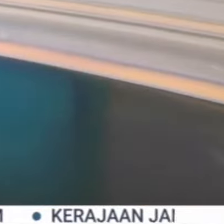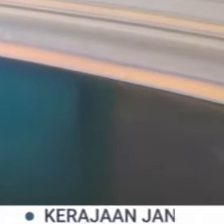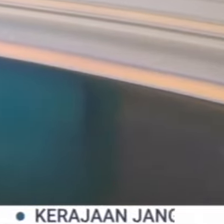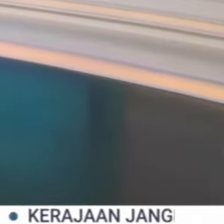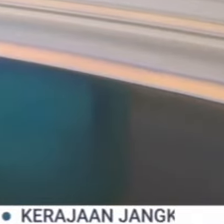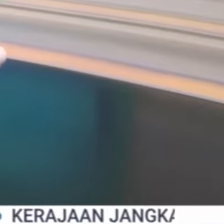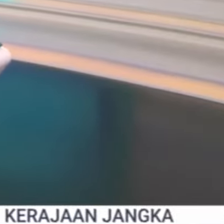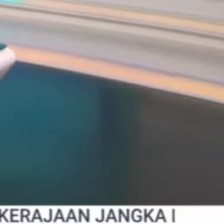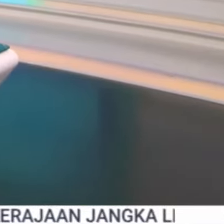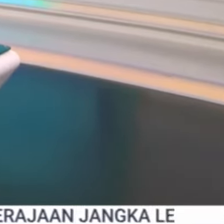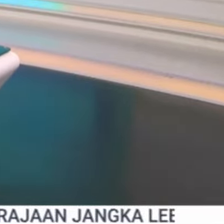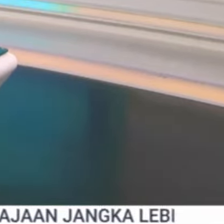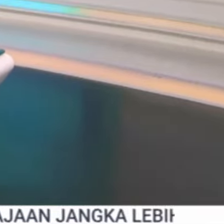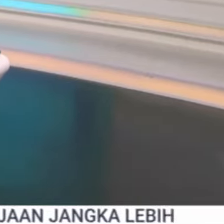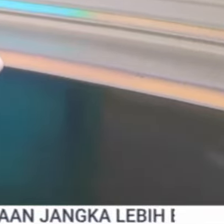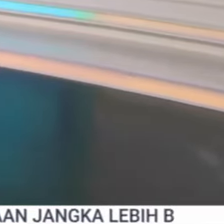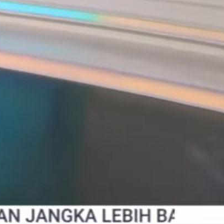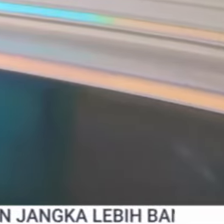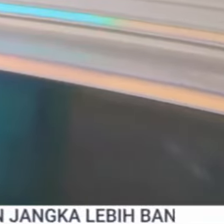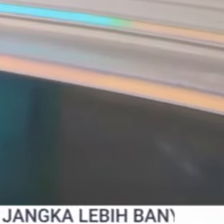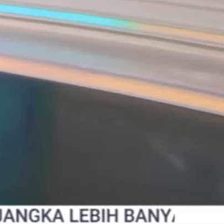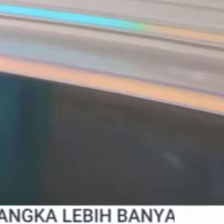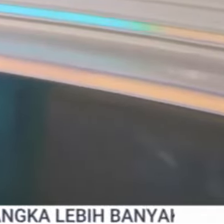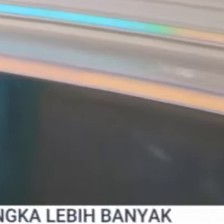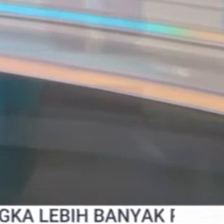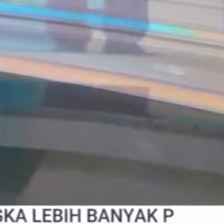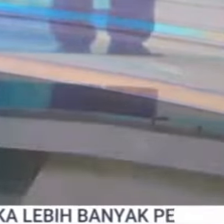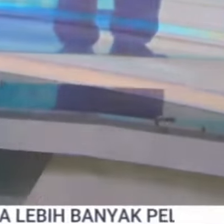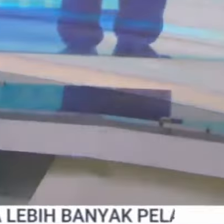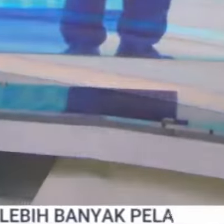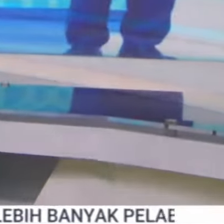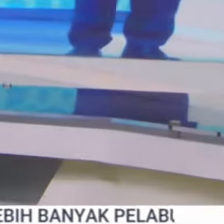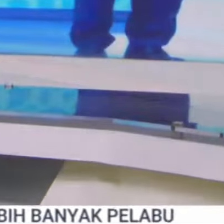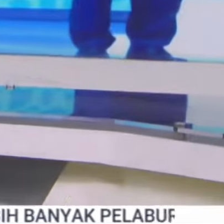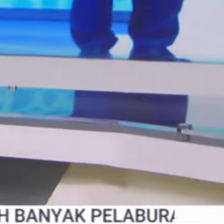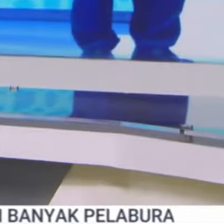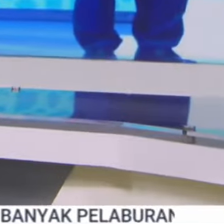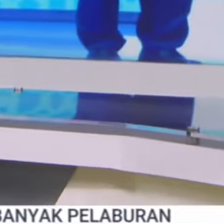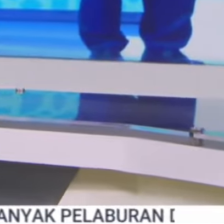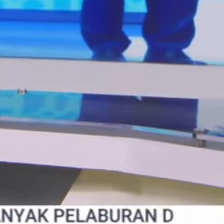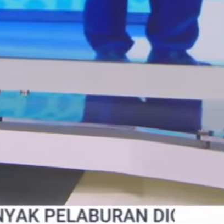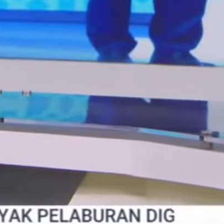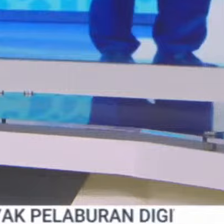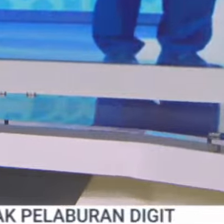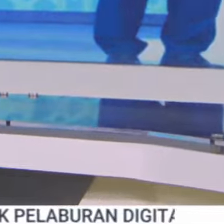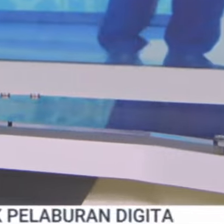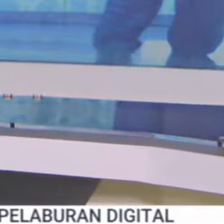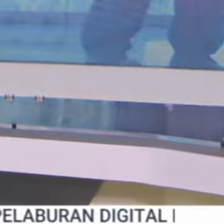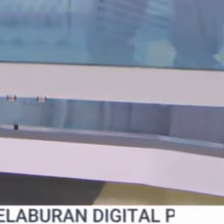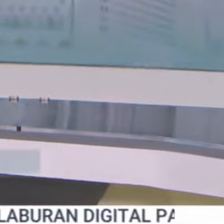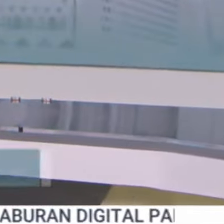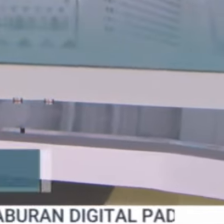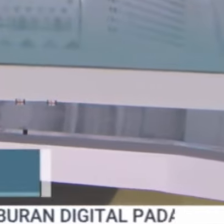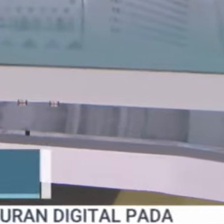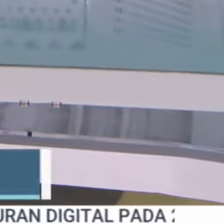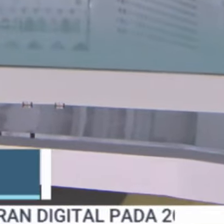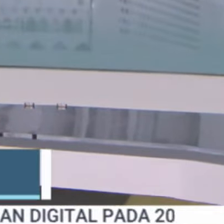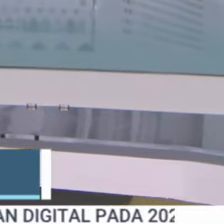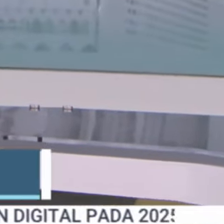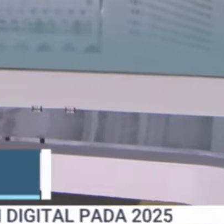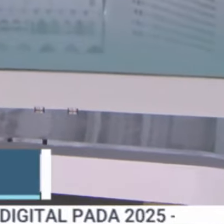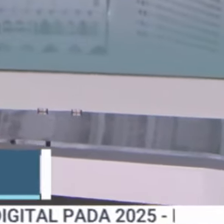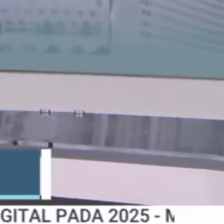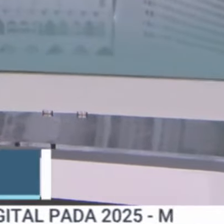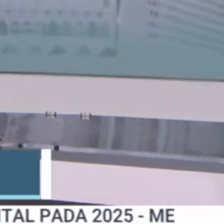to Malaysia. Let us welcome Malaysia. Assalamualaikum, salam Malaysia Madani. Malaysia secara rasmi menerima tugas